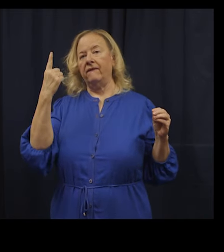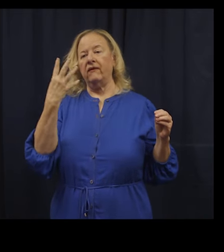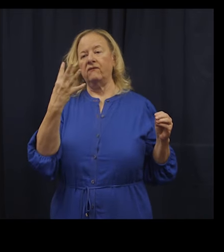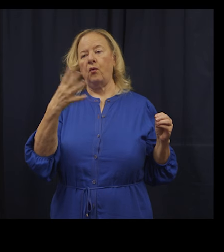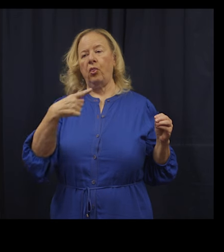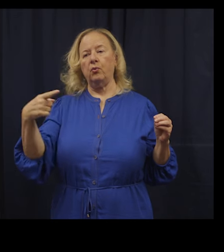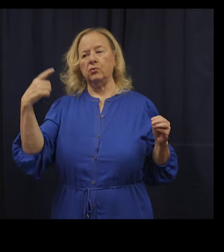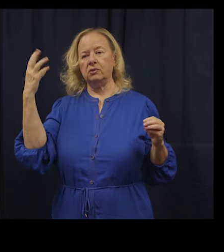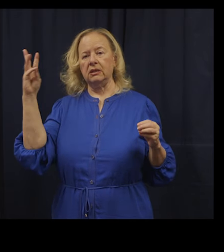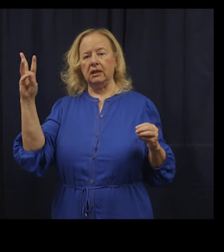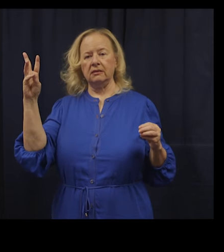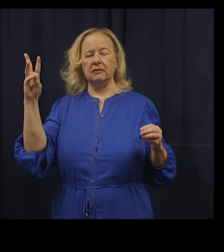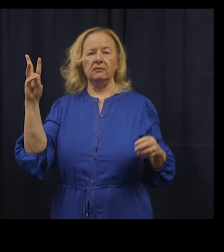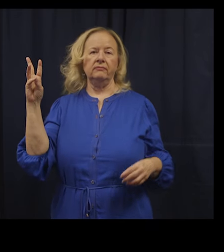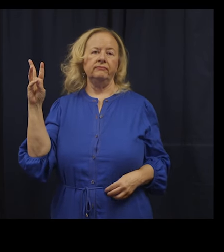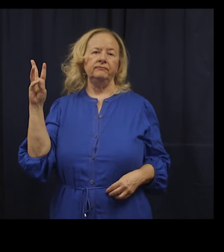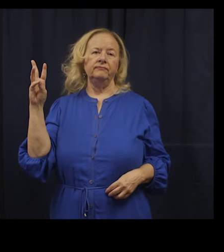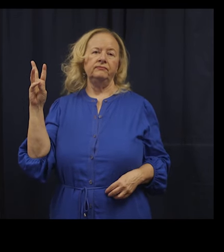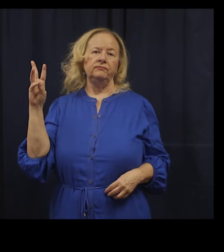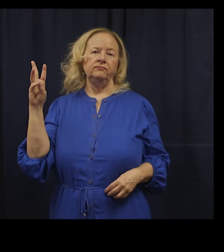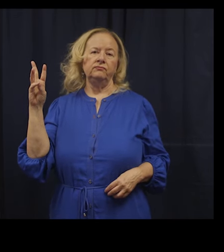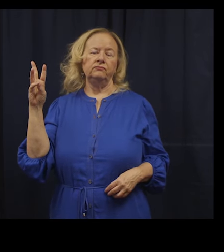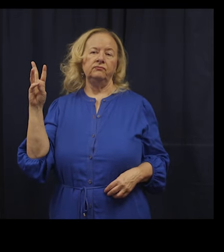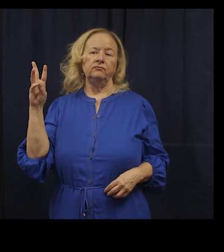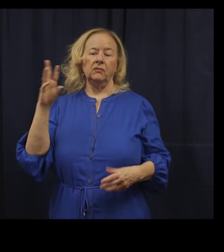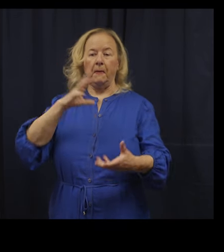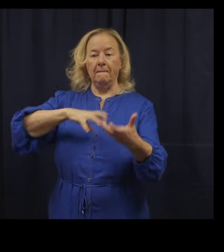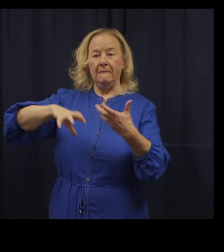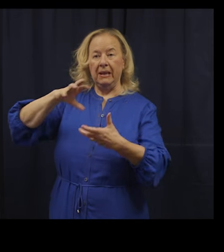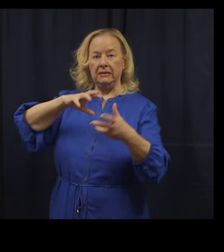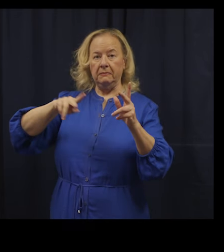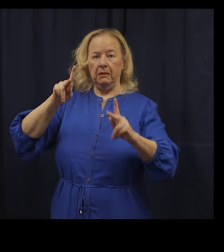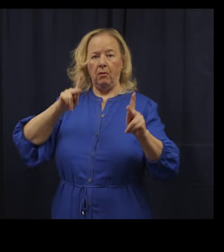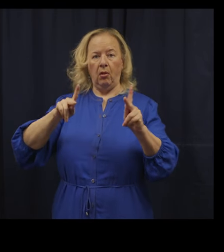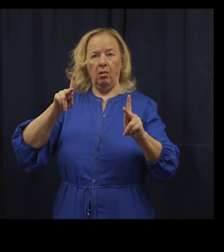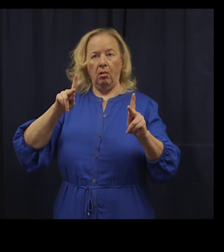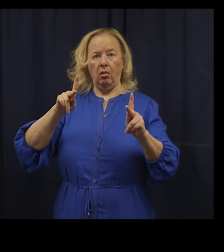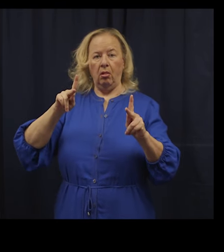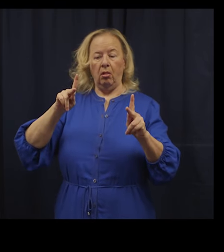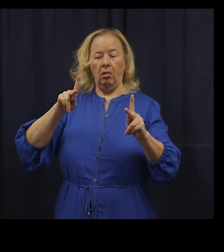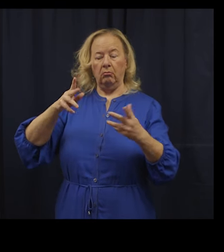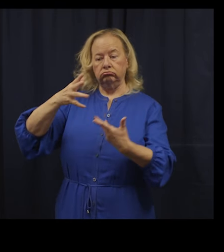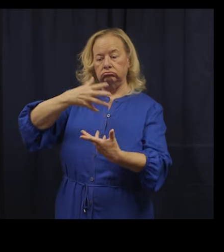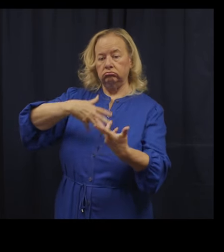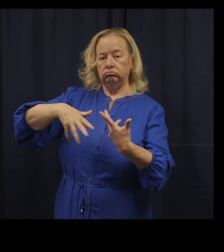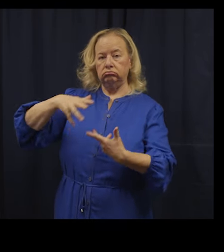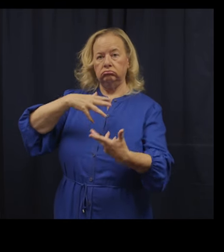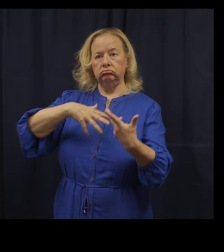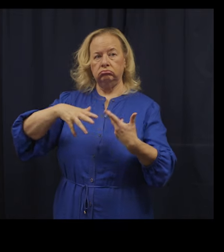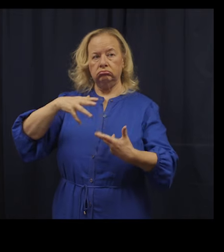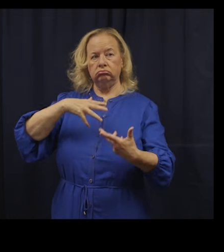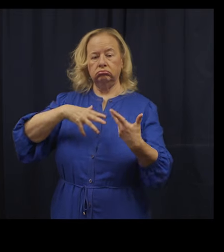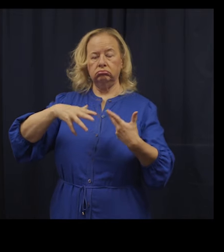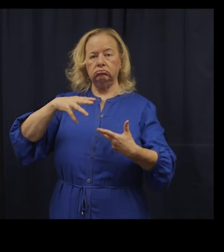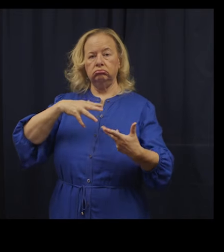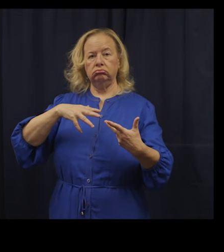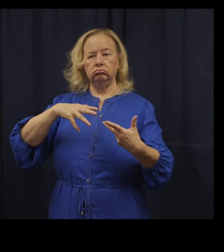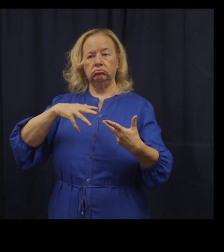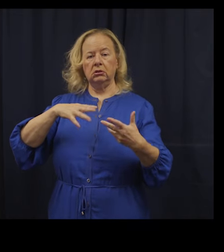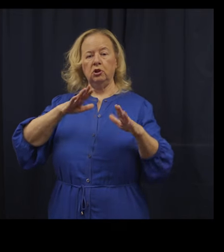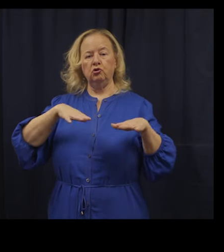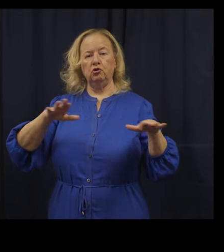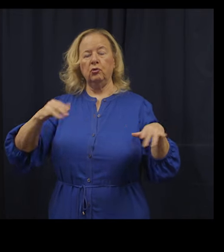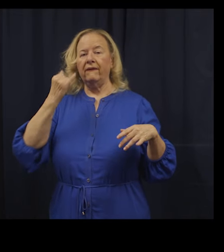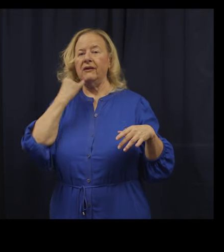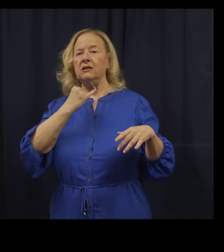11:4-6. Now we see the mixed multitude that was among them fell a-lusting. And the children of Israel